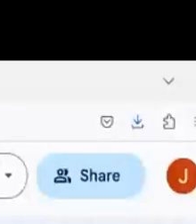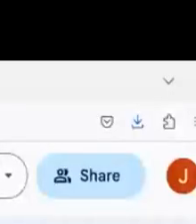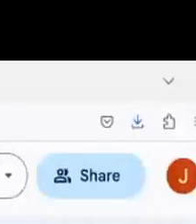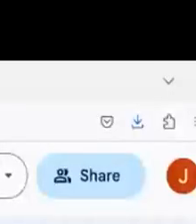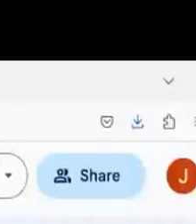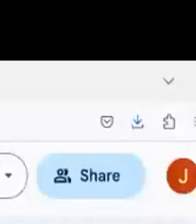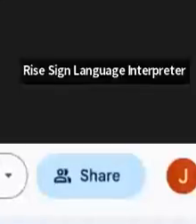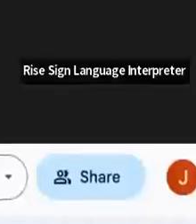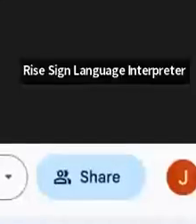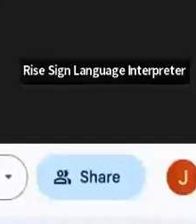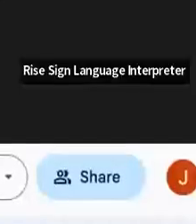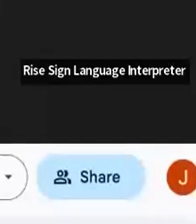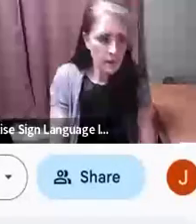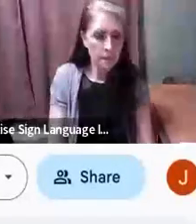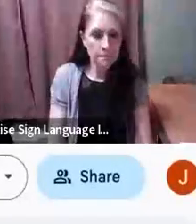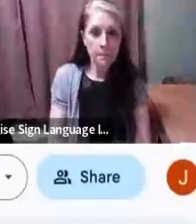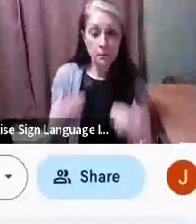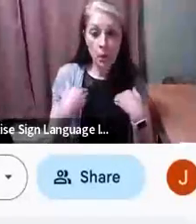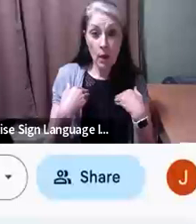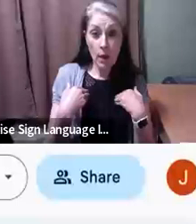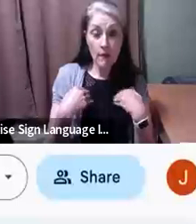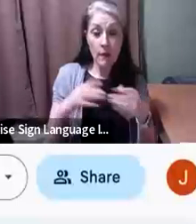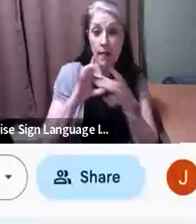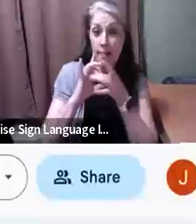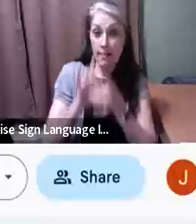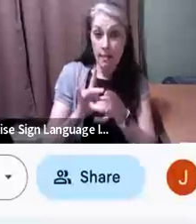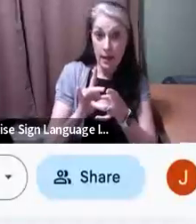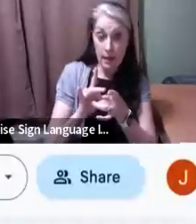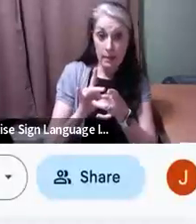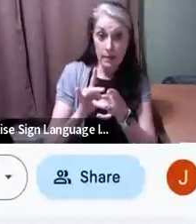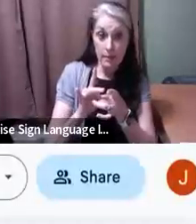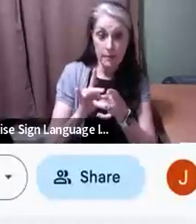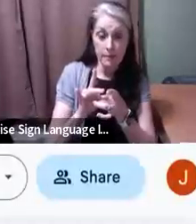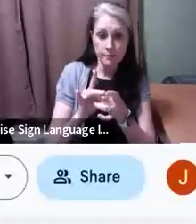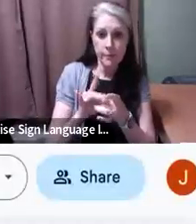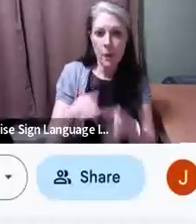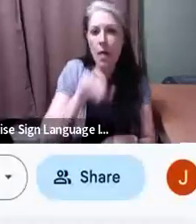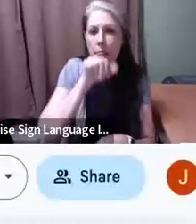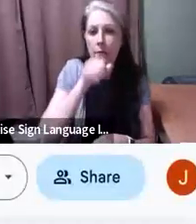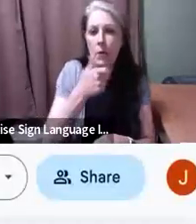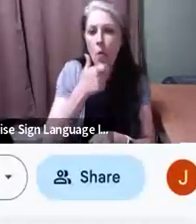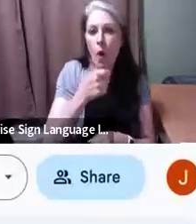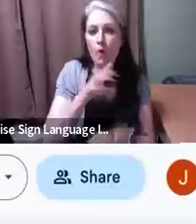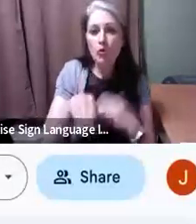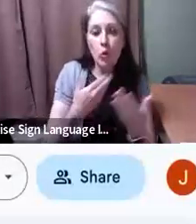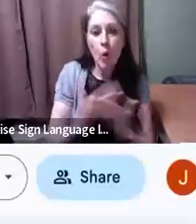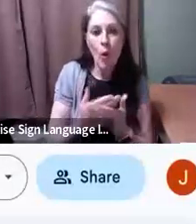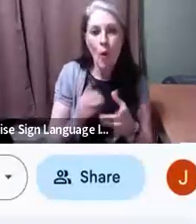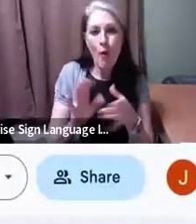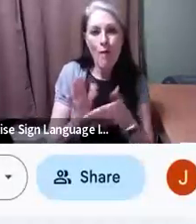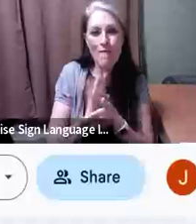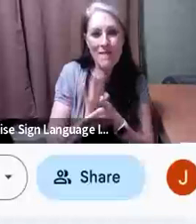So you have the link, and would love for you to watch that full video.